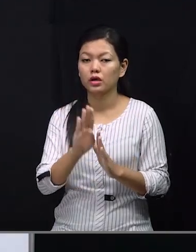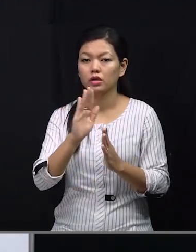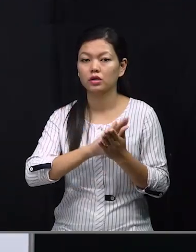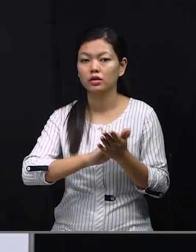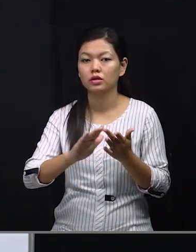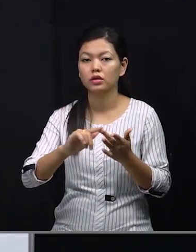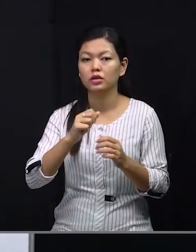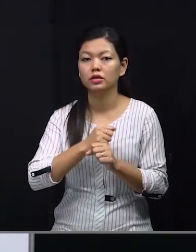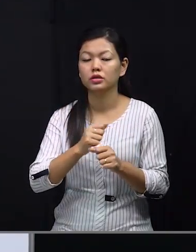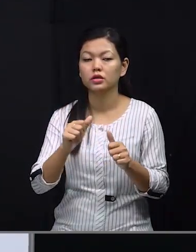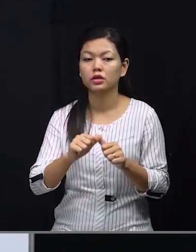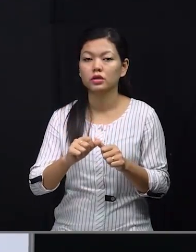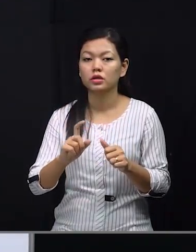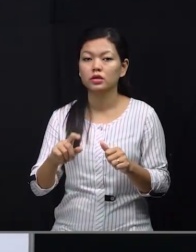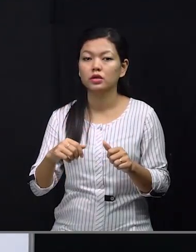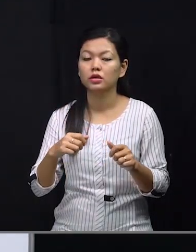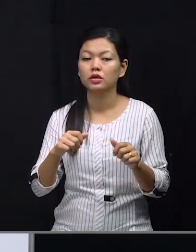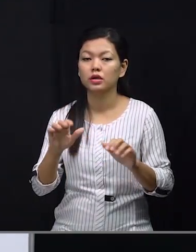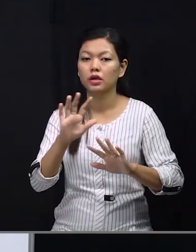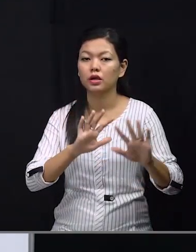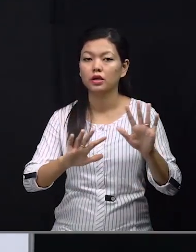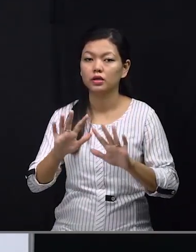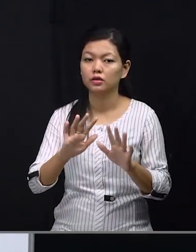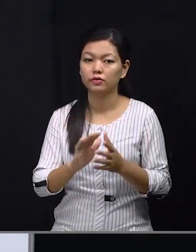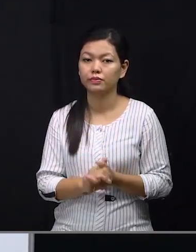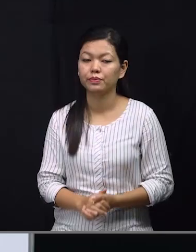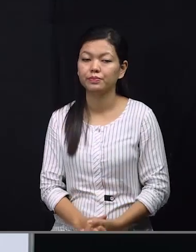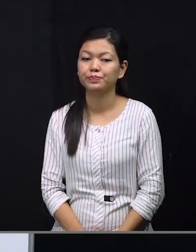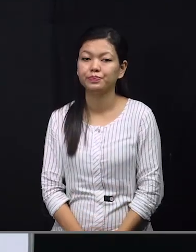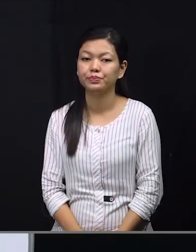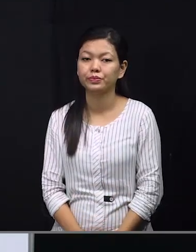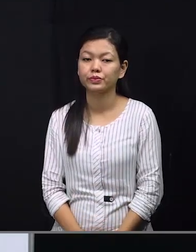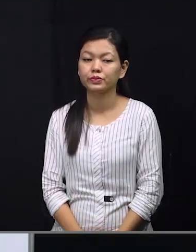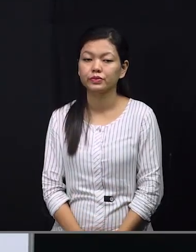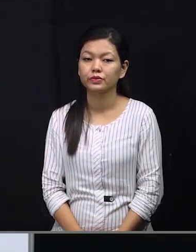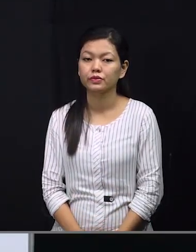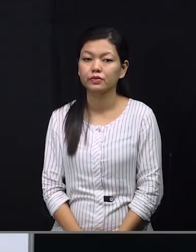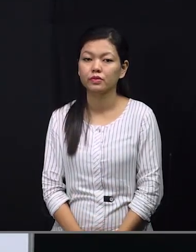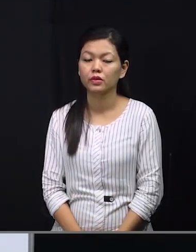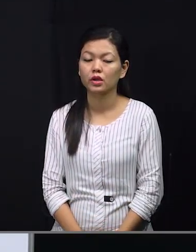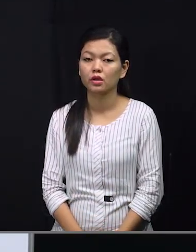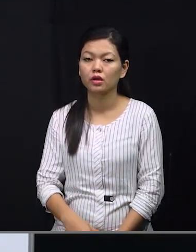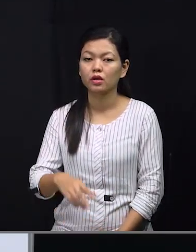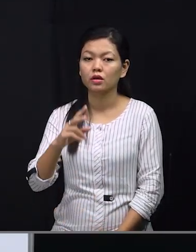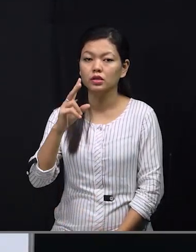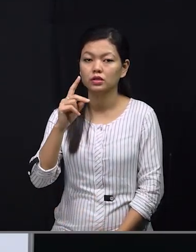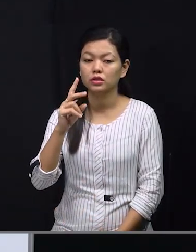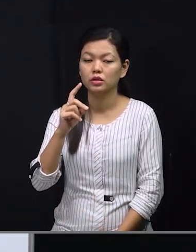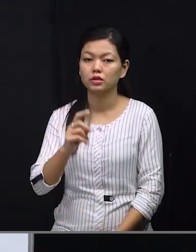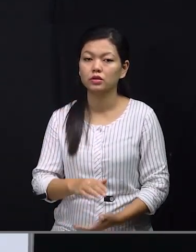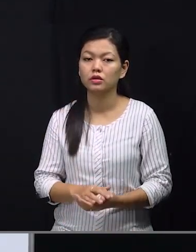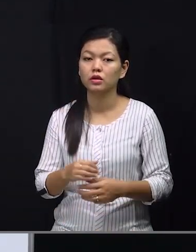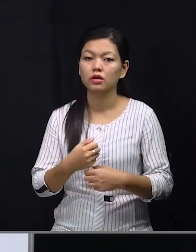Now, the second method that we have is the preparation of these haloarenes from amines.